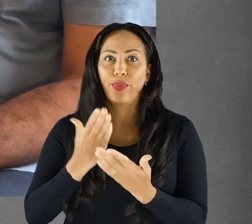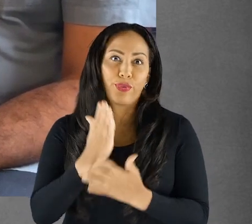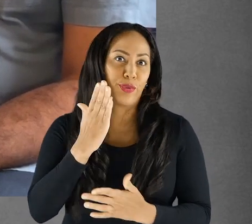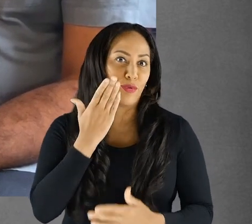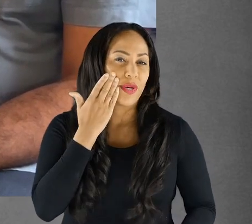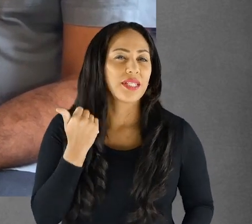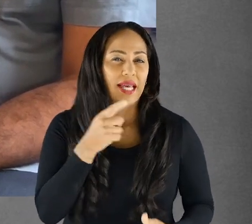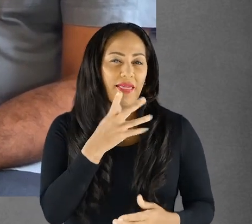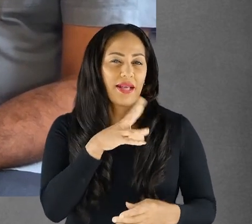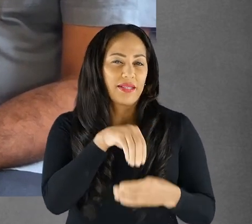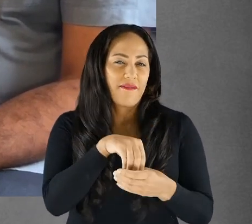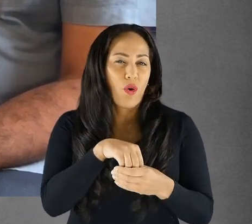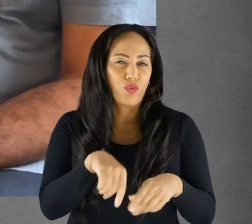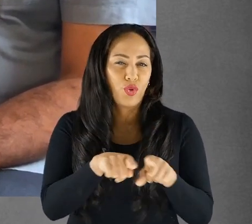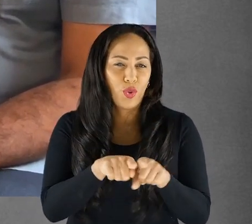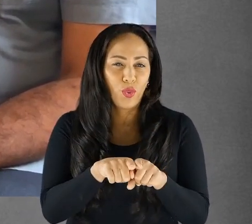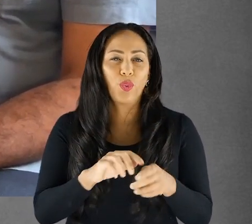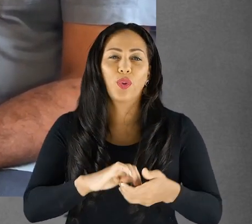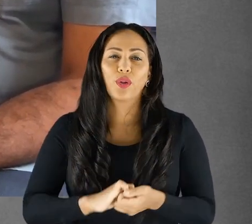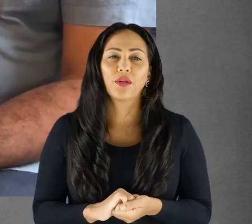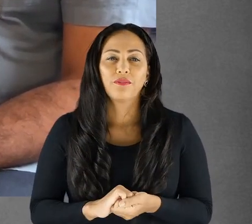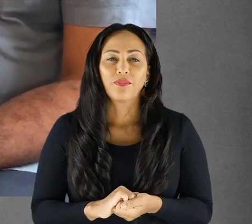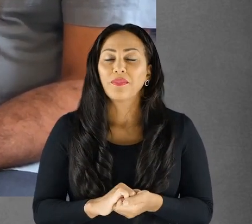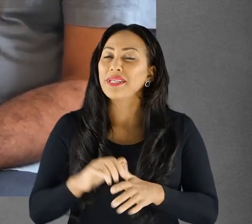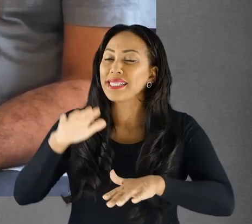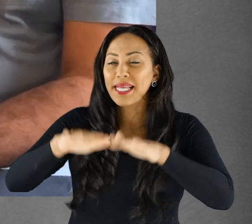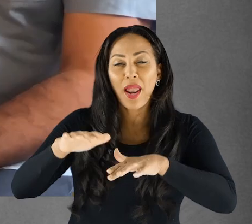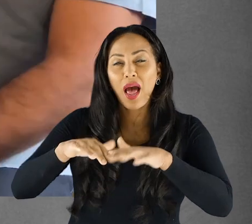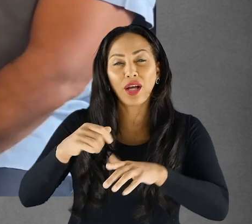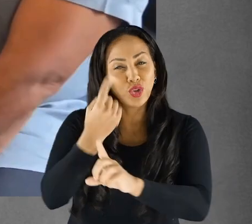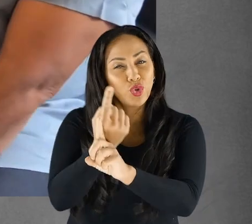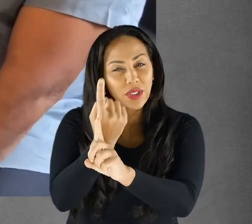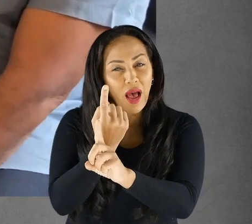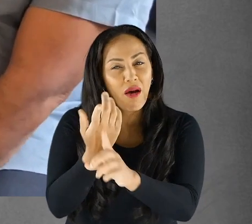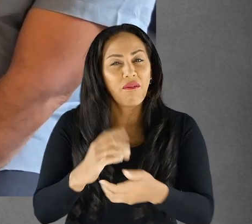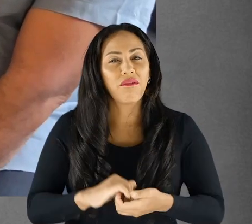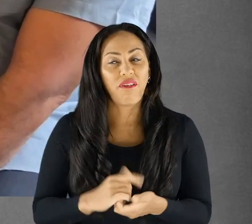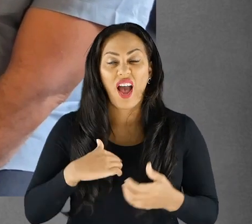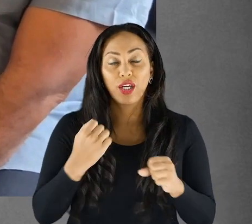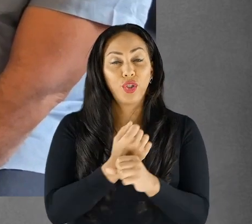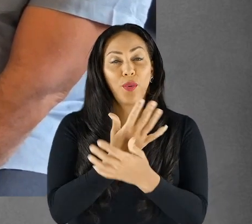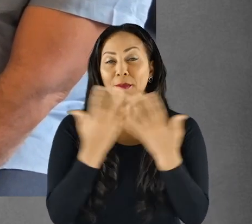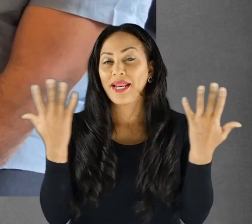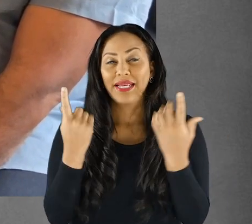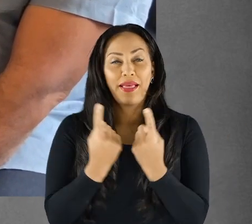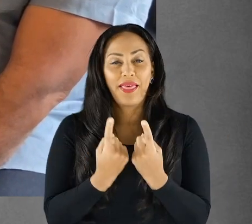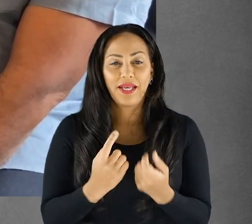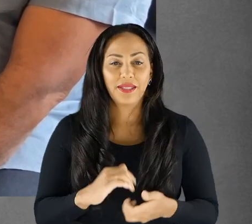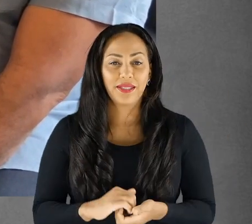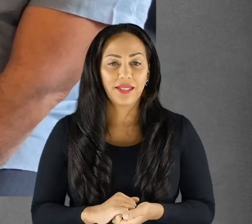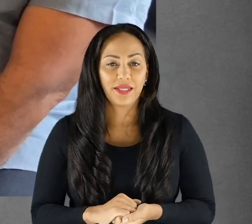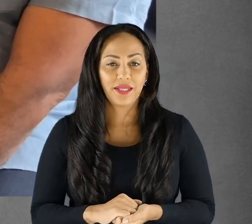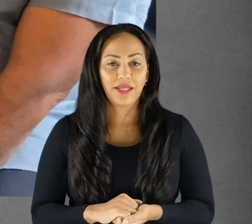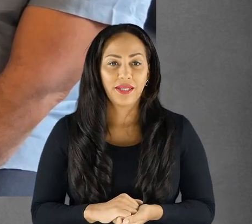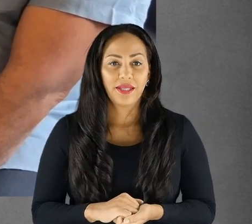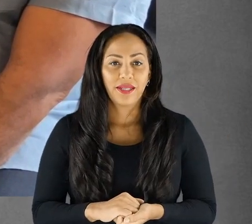recently and things like that, because that all plays into it. And just kind of all things being equal, very similar to you, that